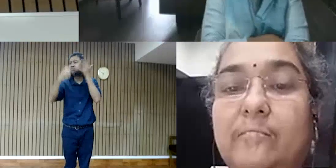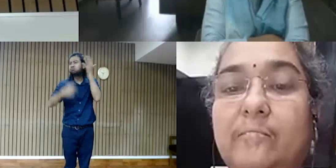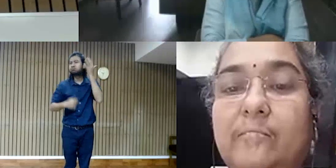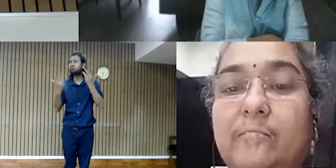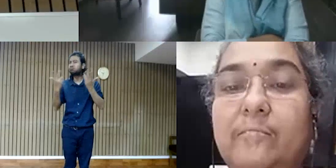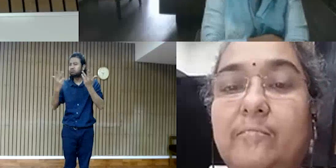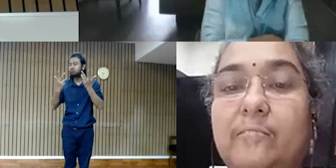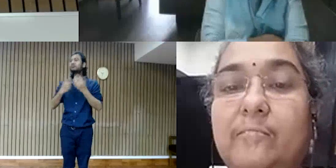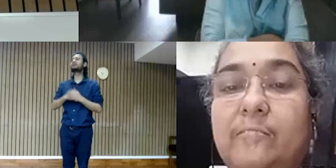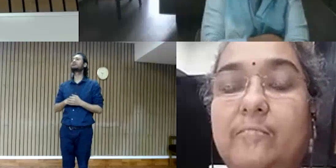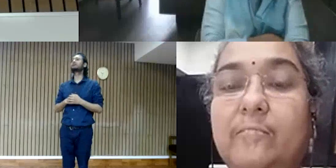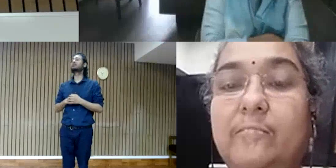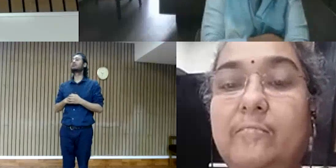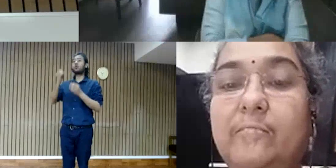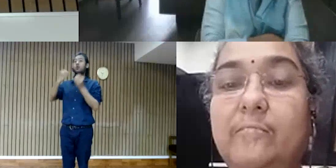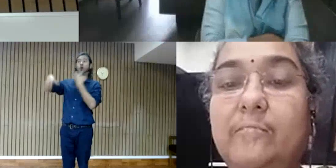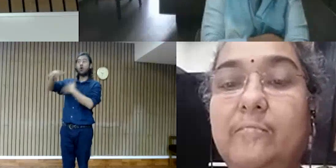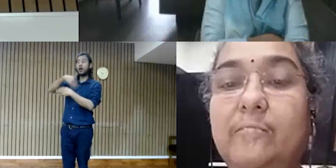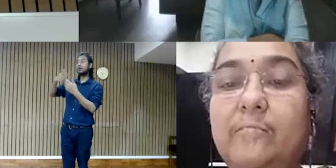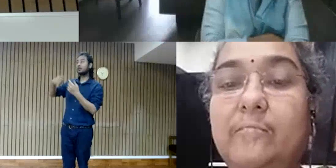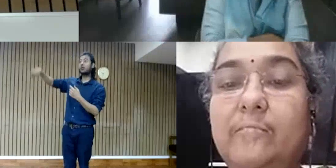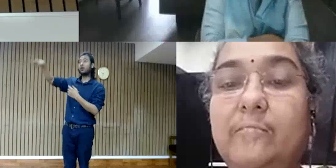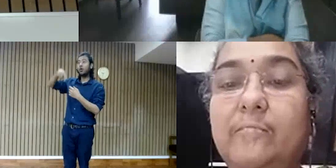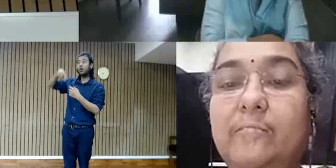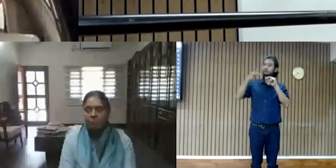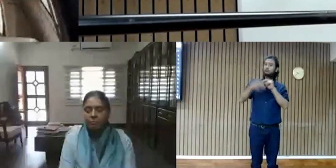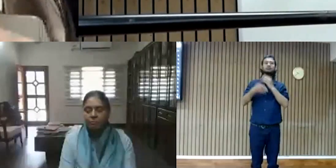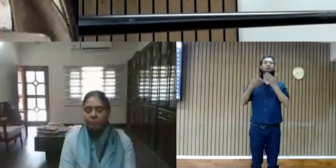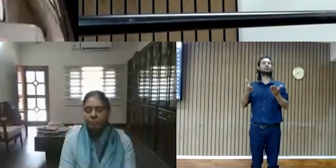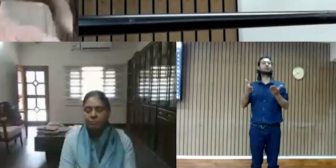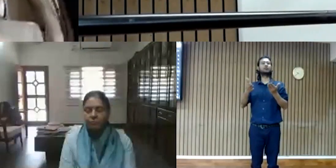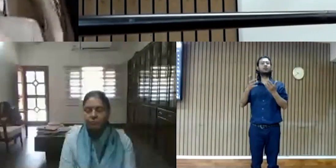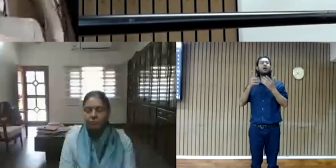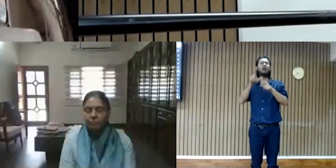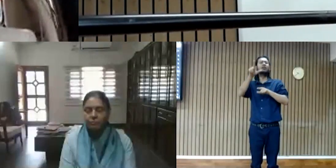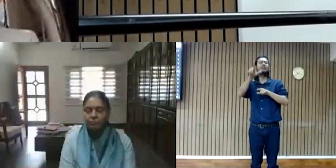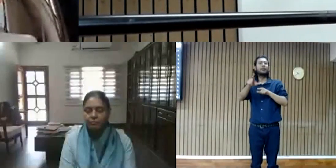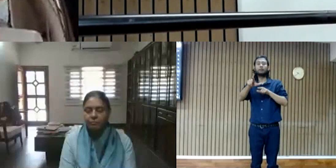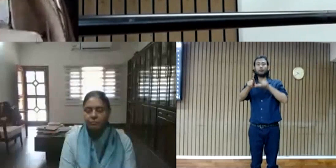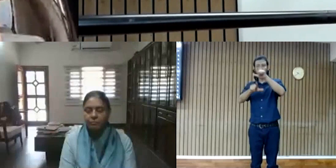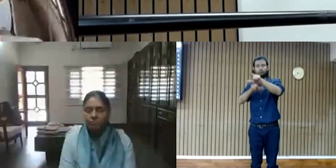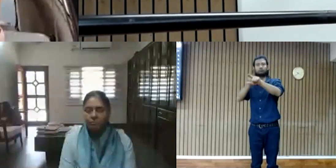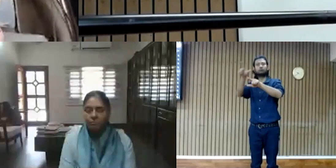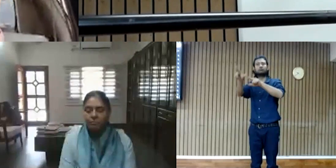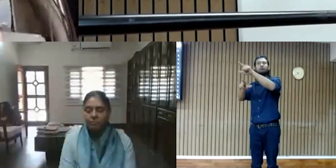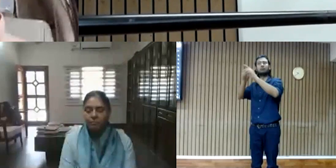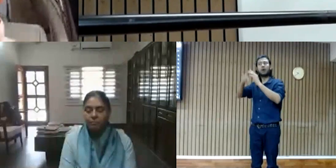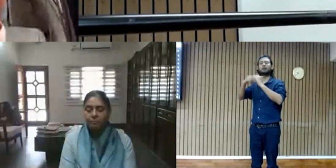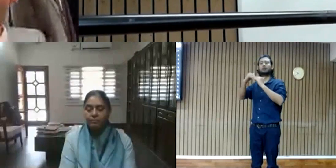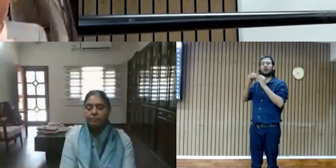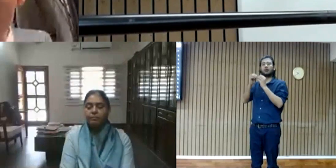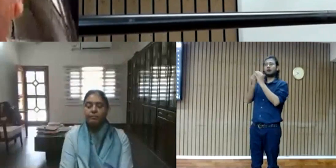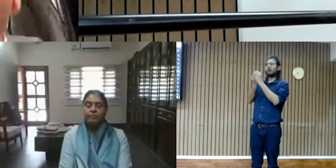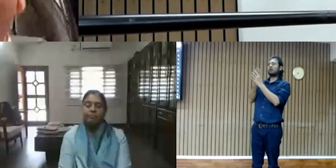csir mtech inaugurated the event shri sahasra buddha applauded this pioneering initiative of csir